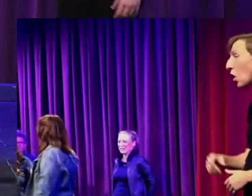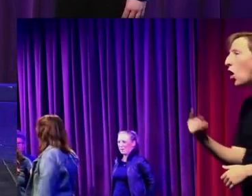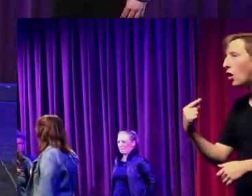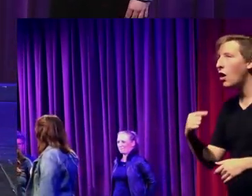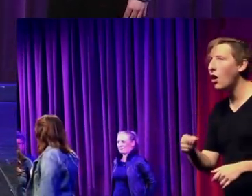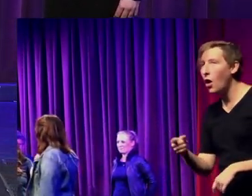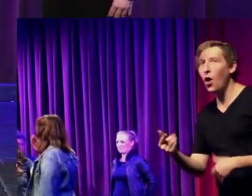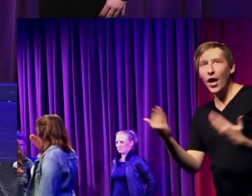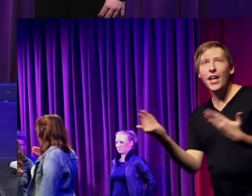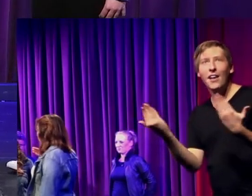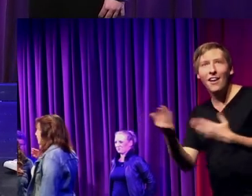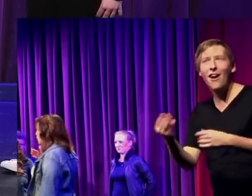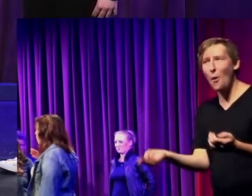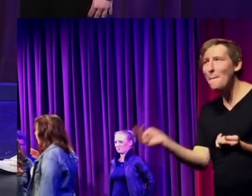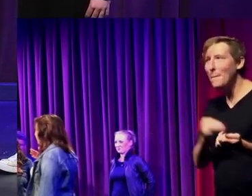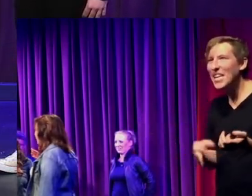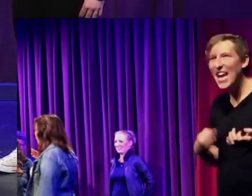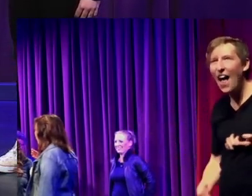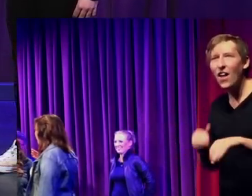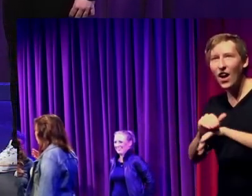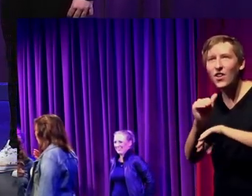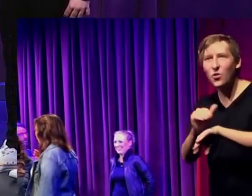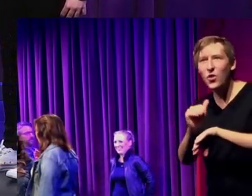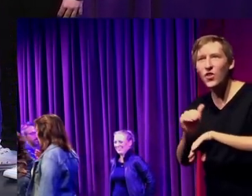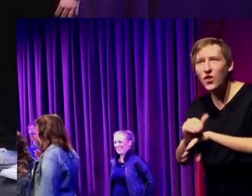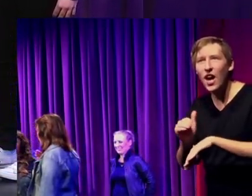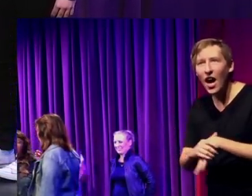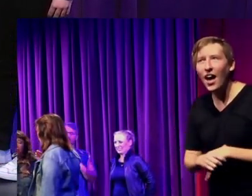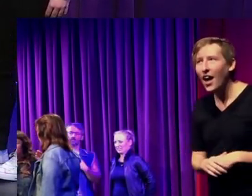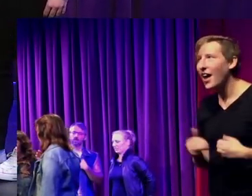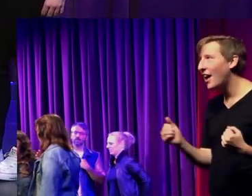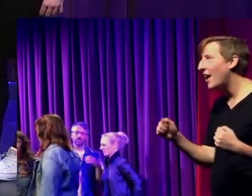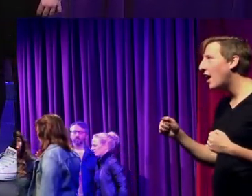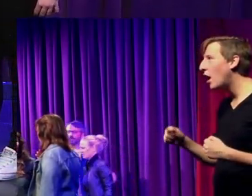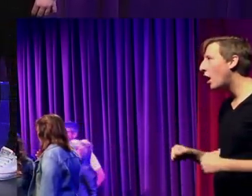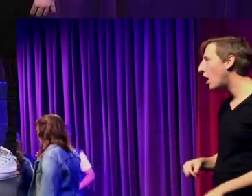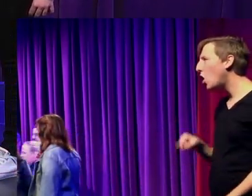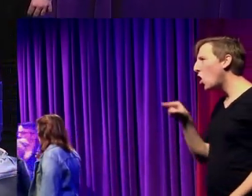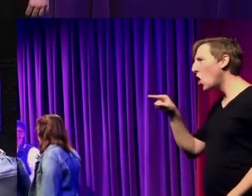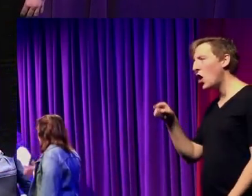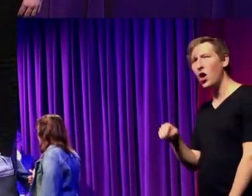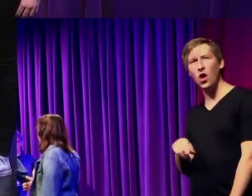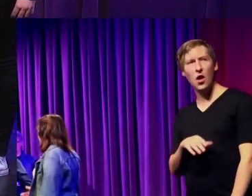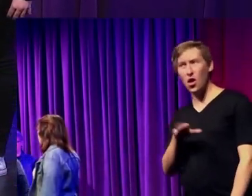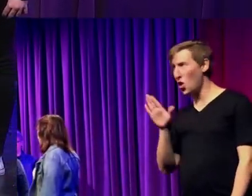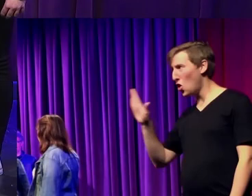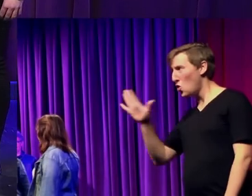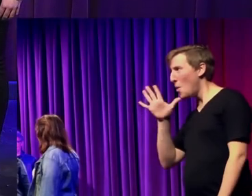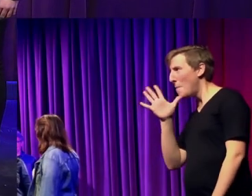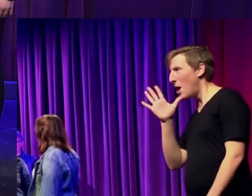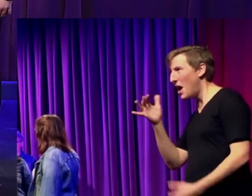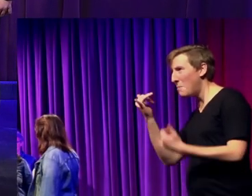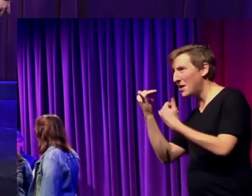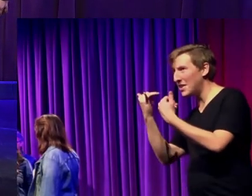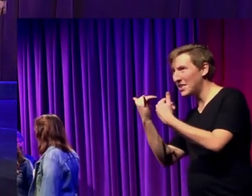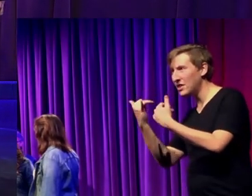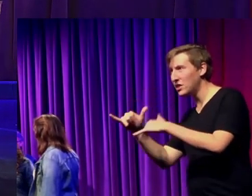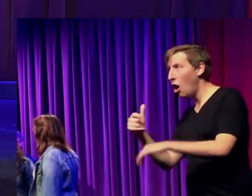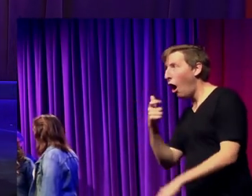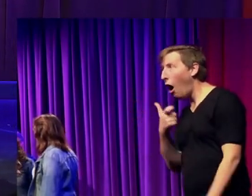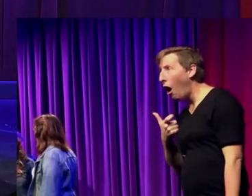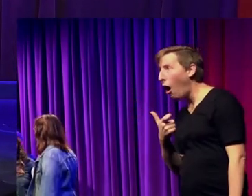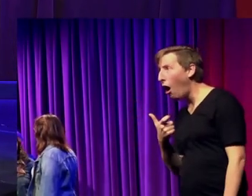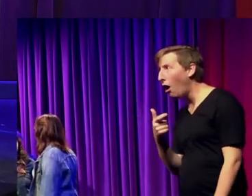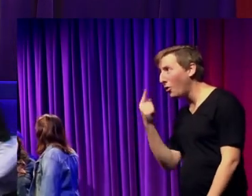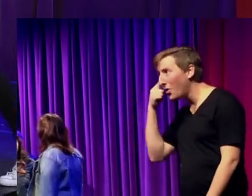Concert. Yeah, do you think cool. Your mom is still like stone-faced in Grand Central Park? I think so. I think she's heartbroken and she's supposed to be here, right? She's